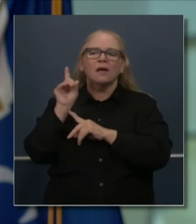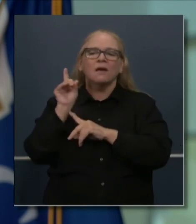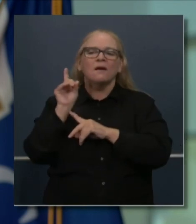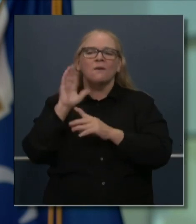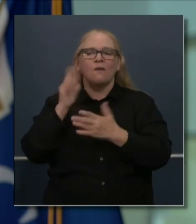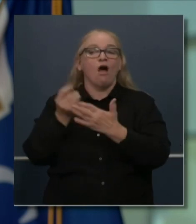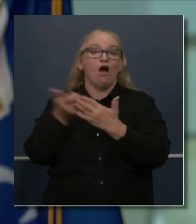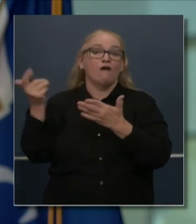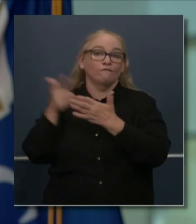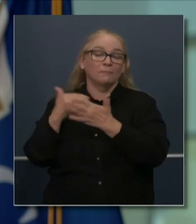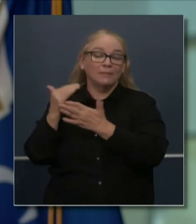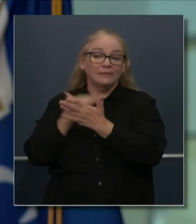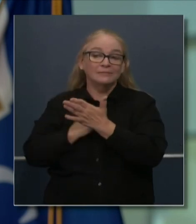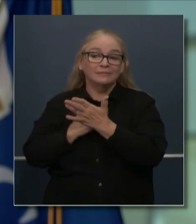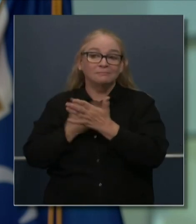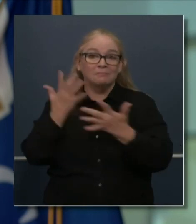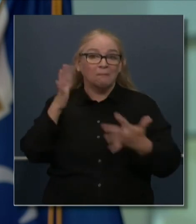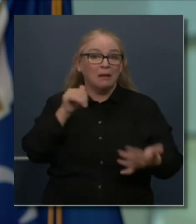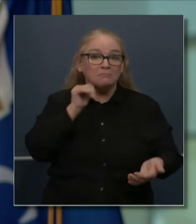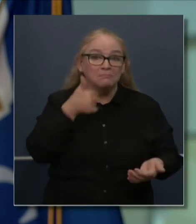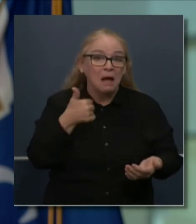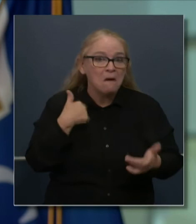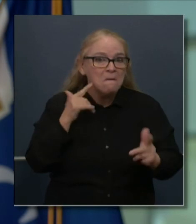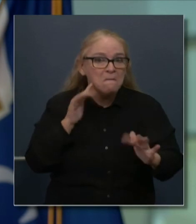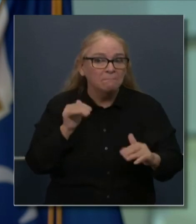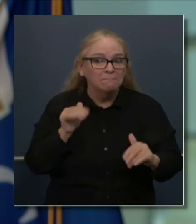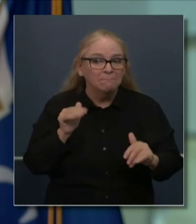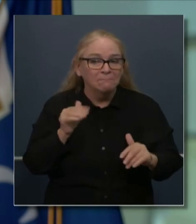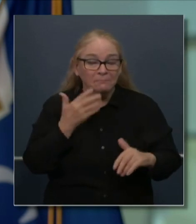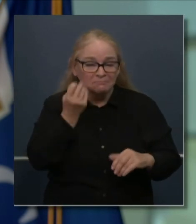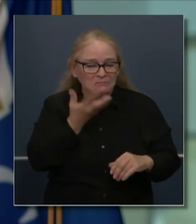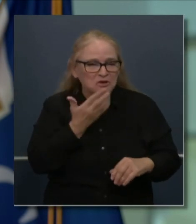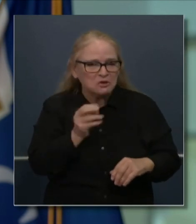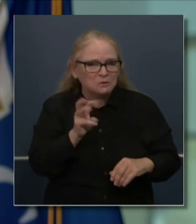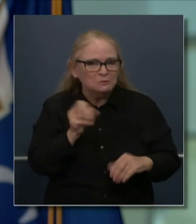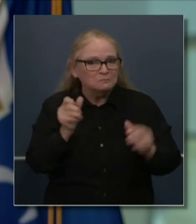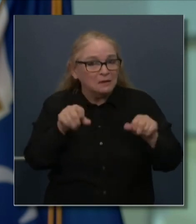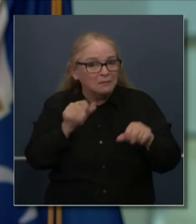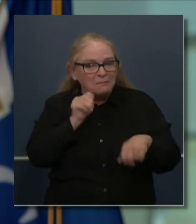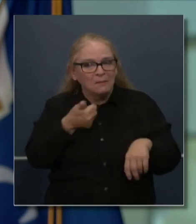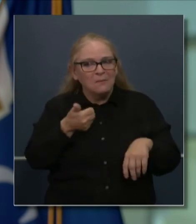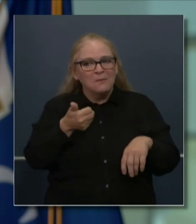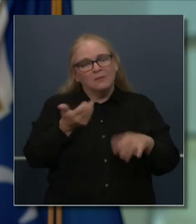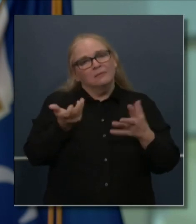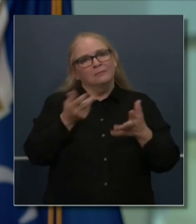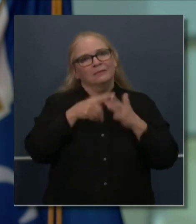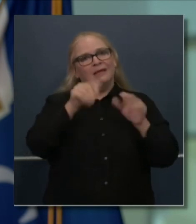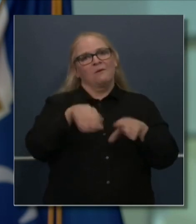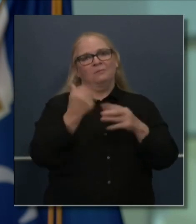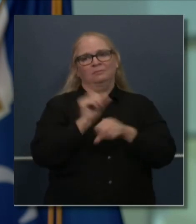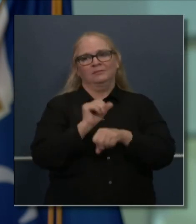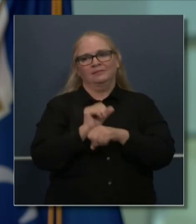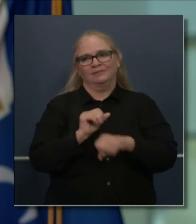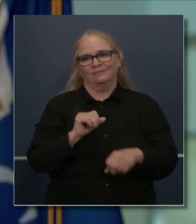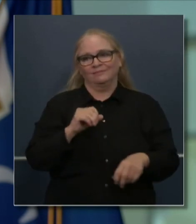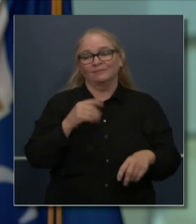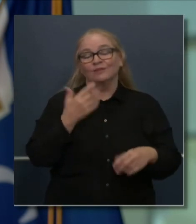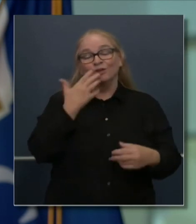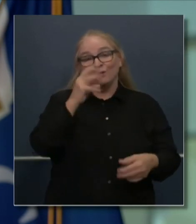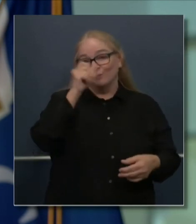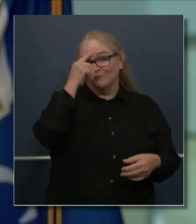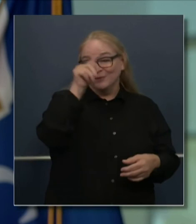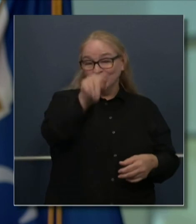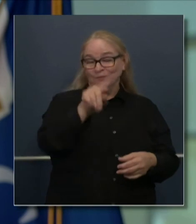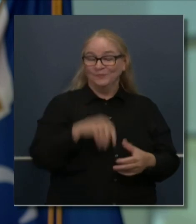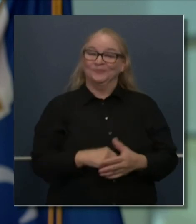that's good news from perspective of the county. In fact, I think it's extraordinarily good news, speaking on behalf not